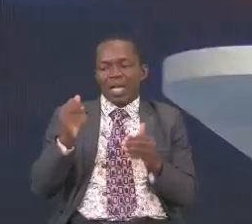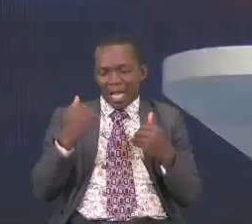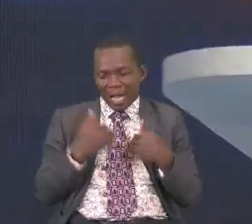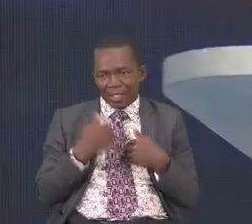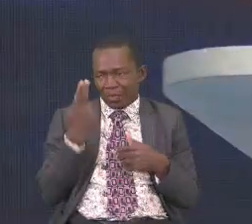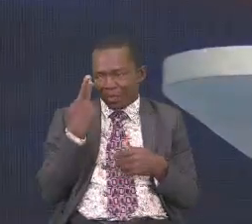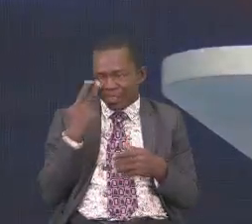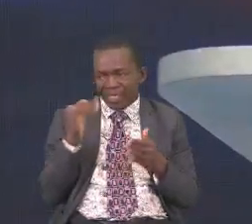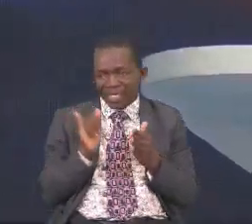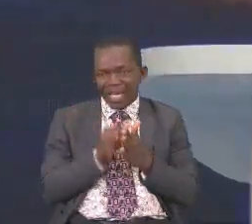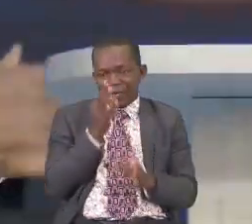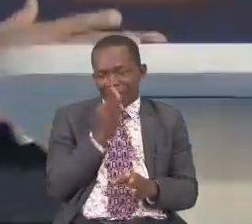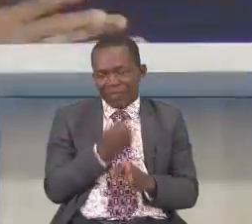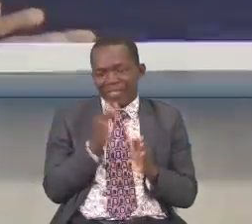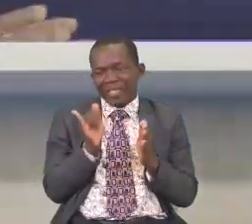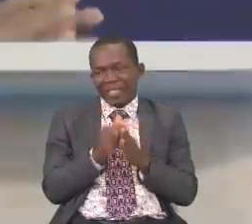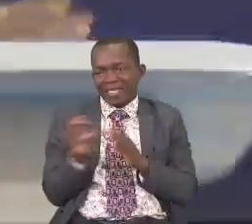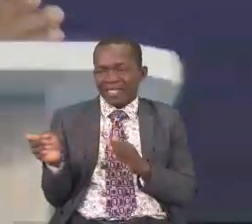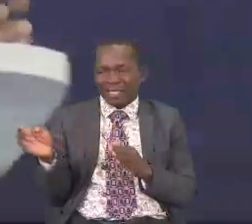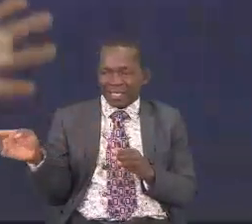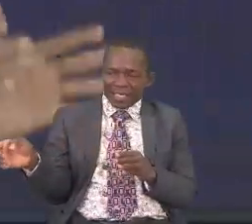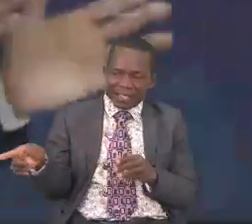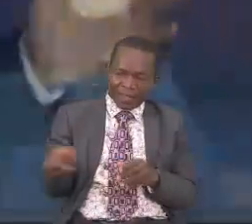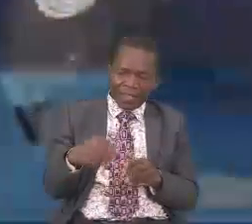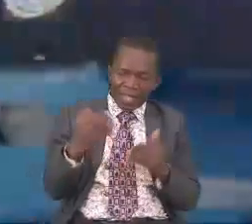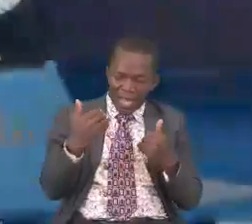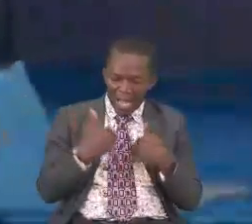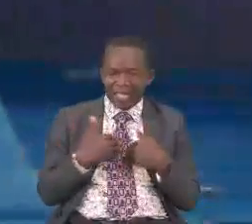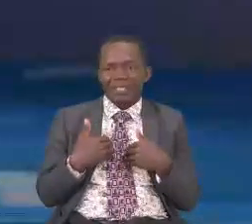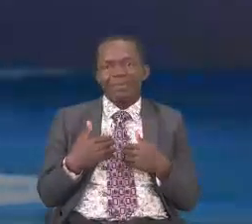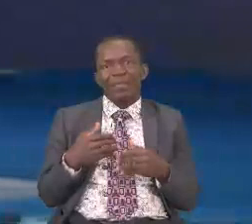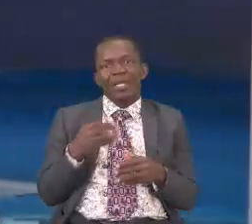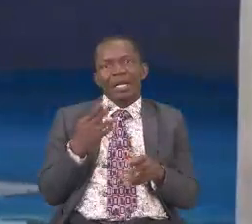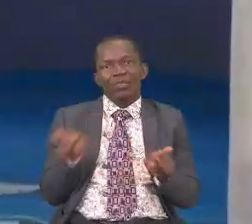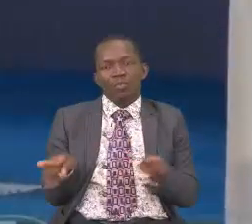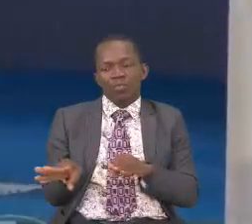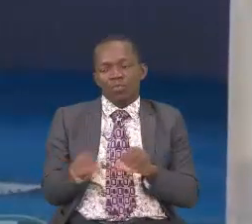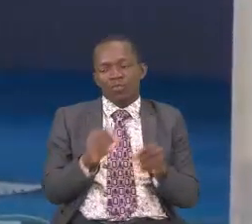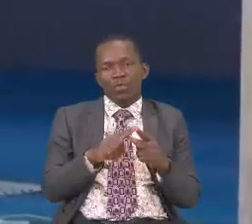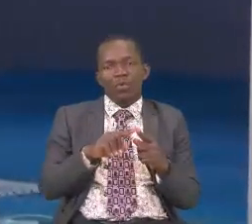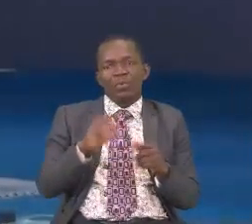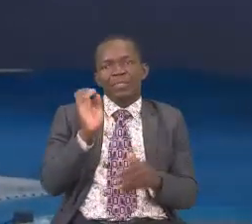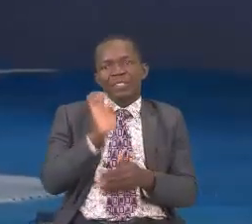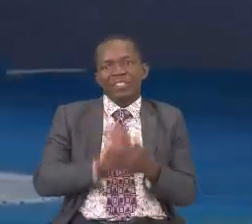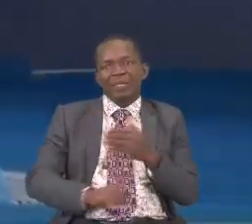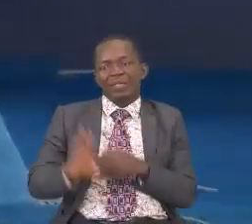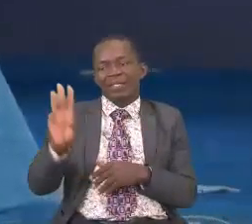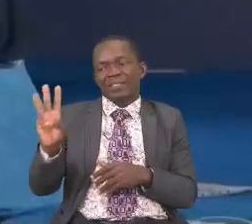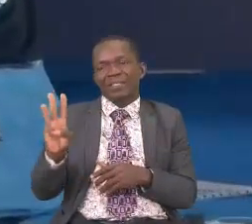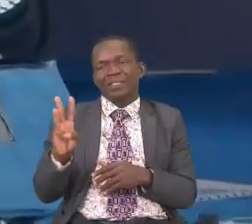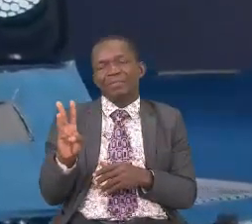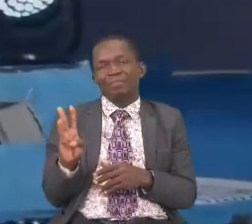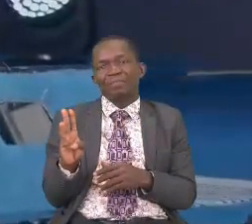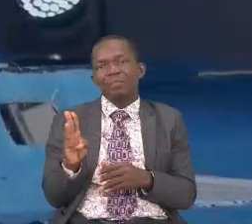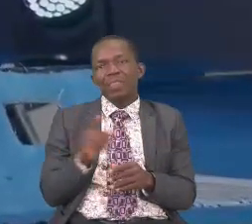kind of fears they add as you go to chapter six we don't have time to read that now the Lord said those are